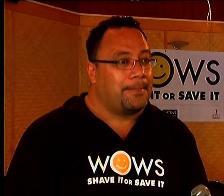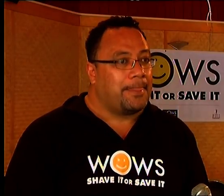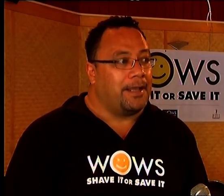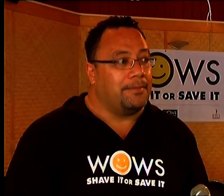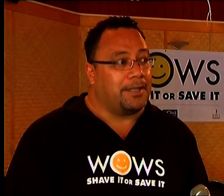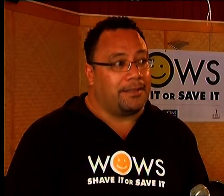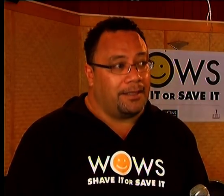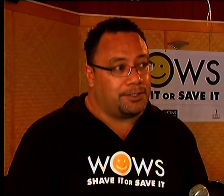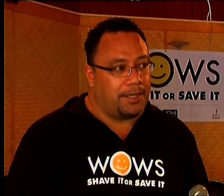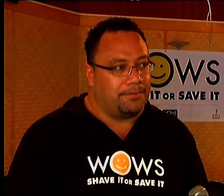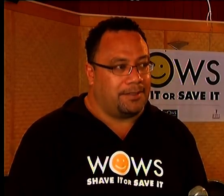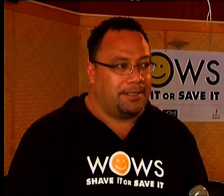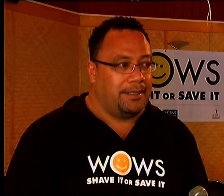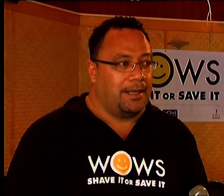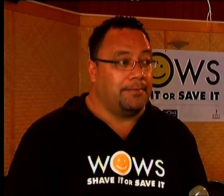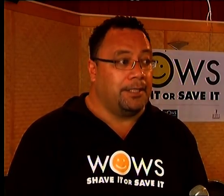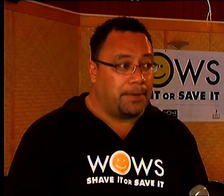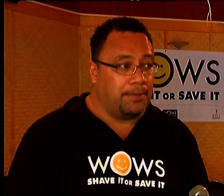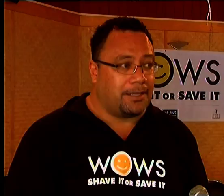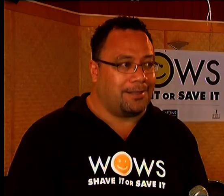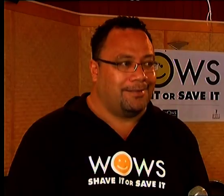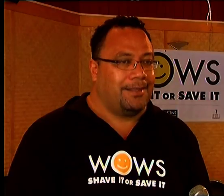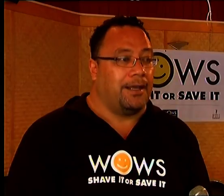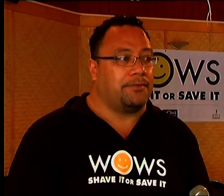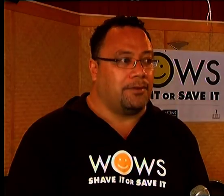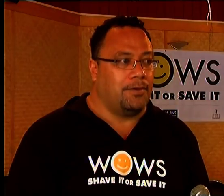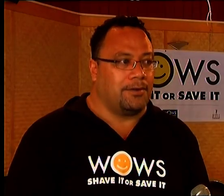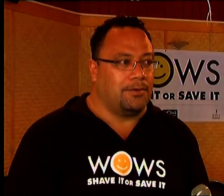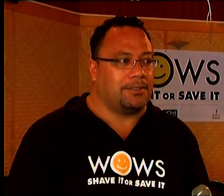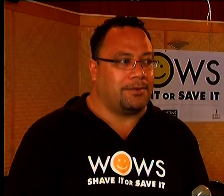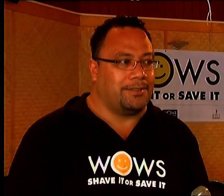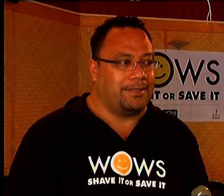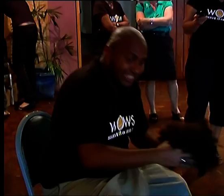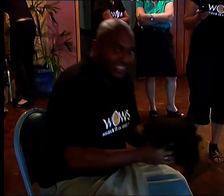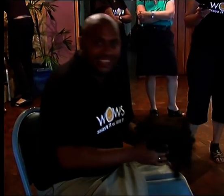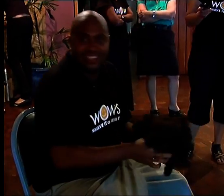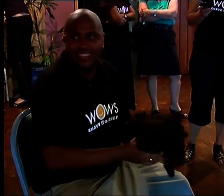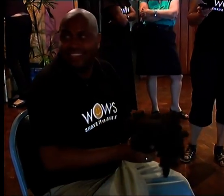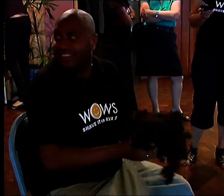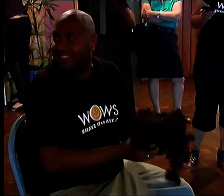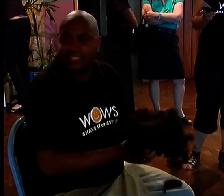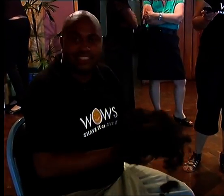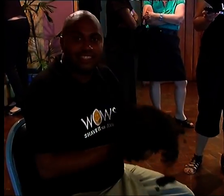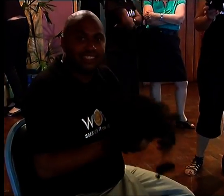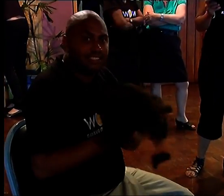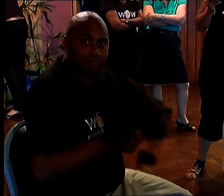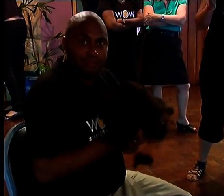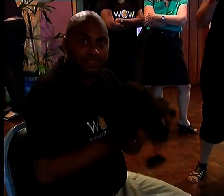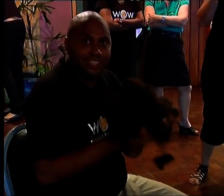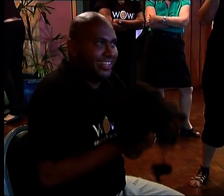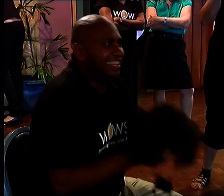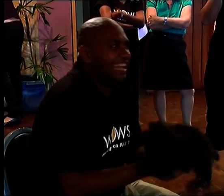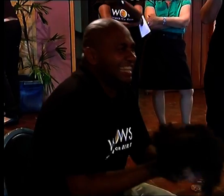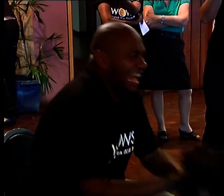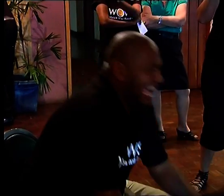save, get the head shaved in public after the walk on August the 13th. Volunteers Dom Sampson